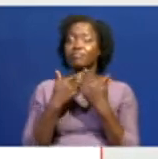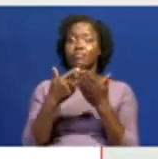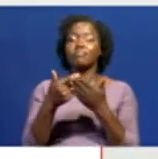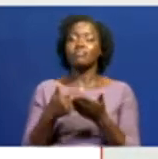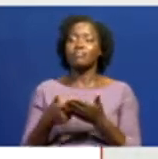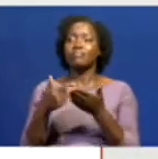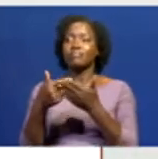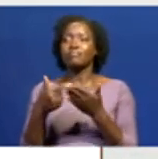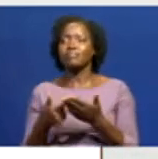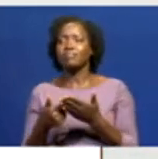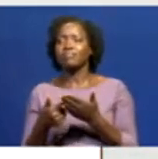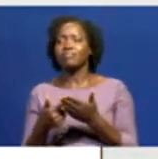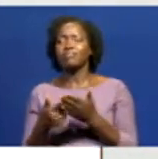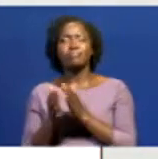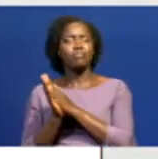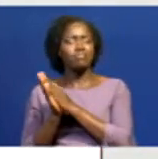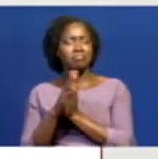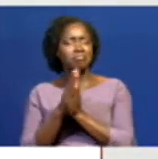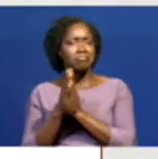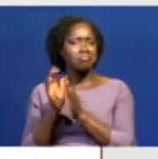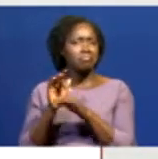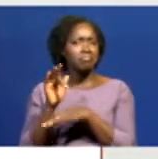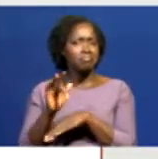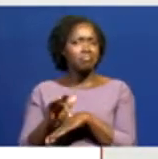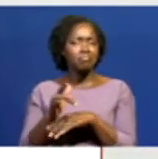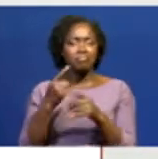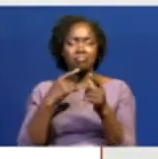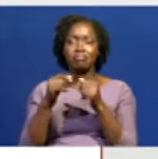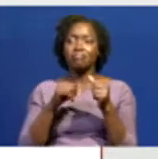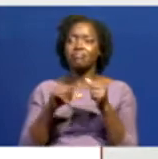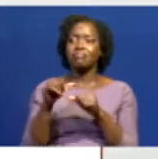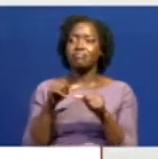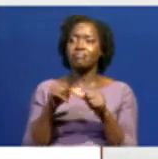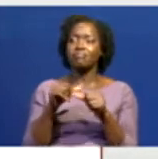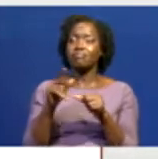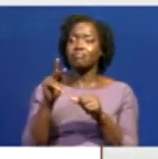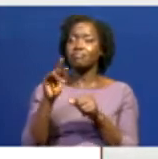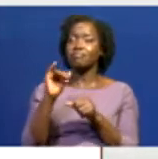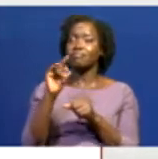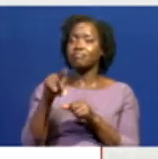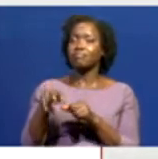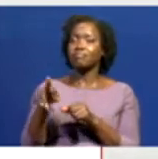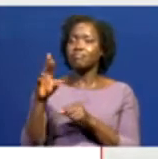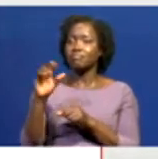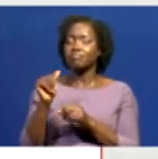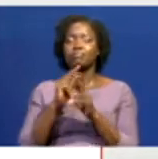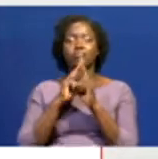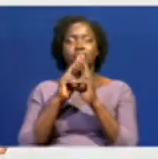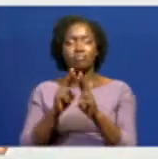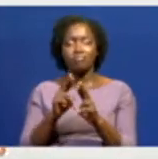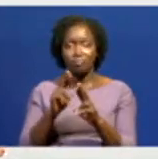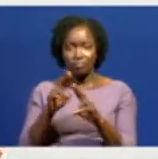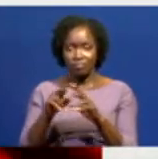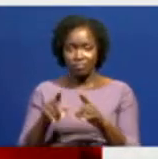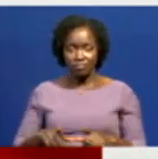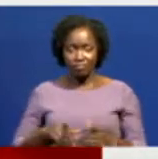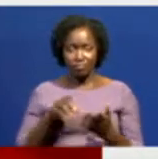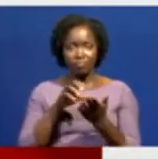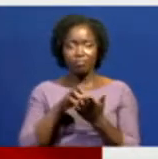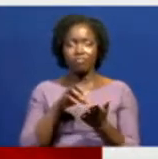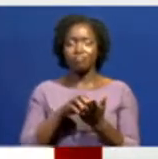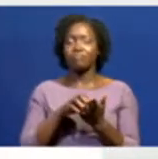discussion because I had a story earlier on that was talking about Kipra's report on the living state